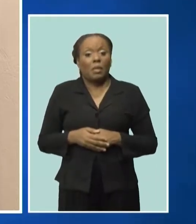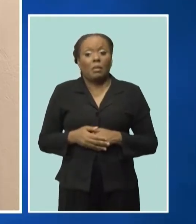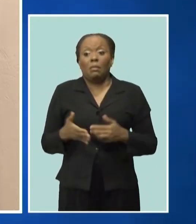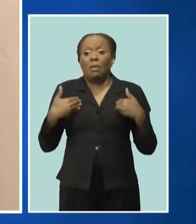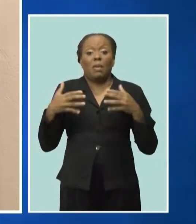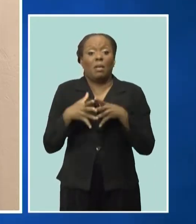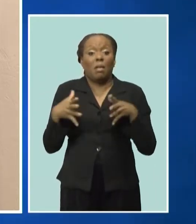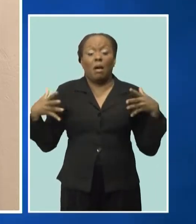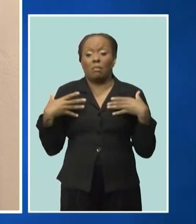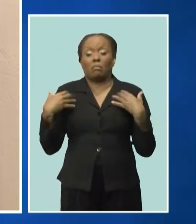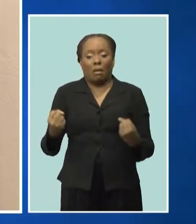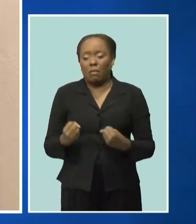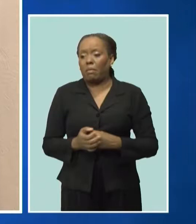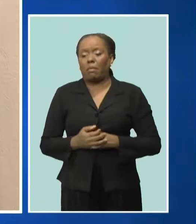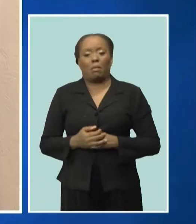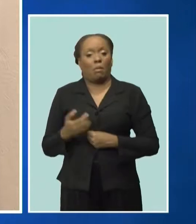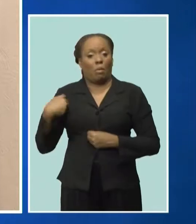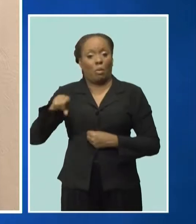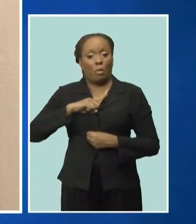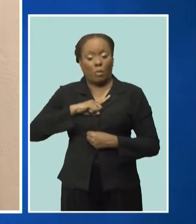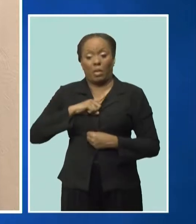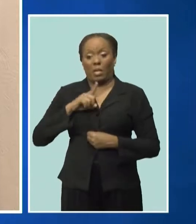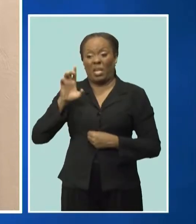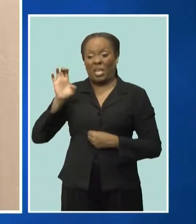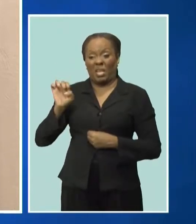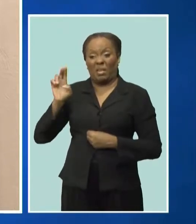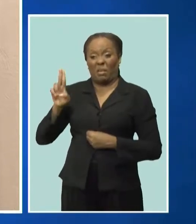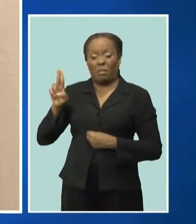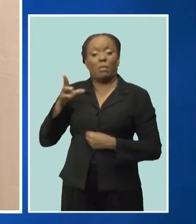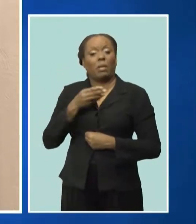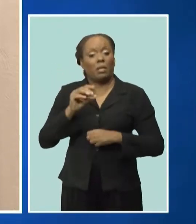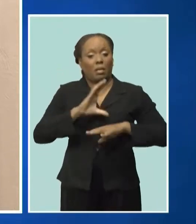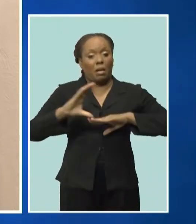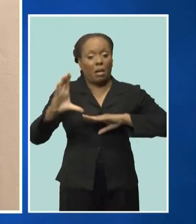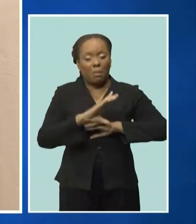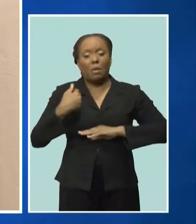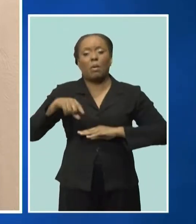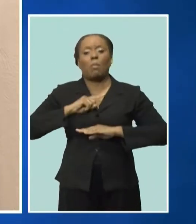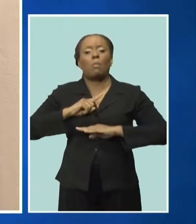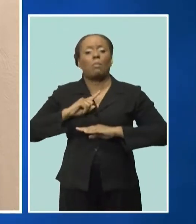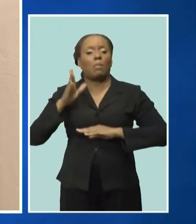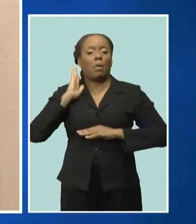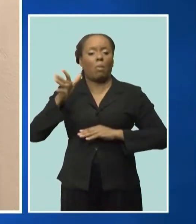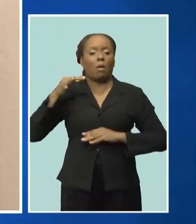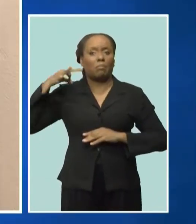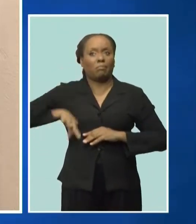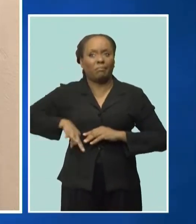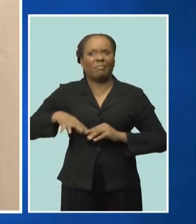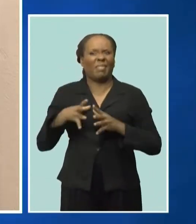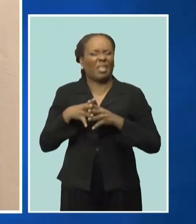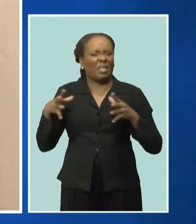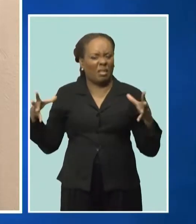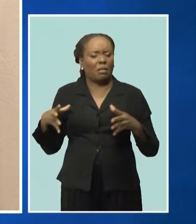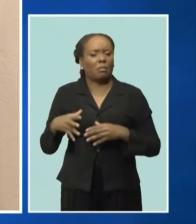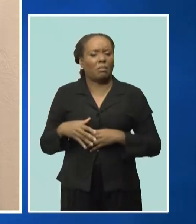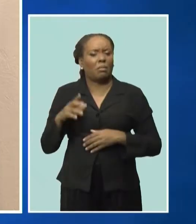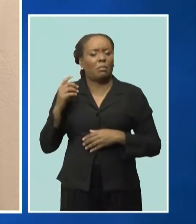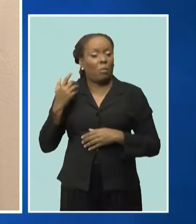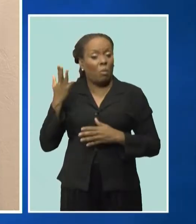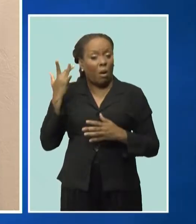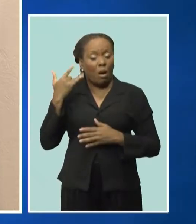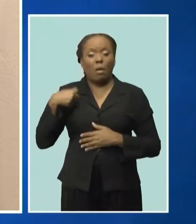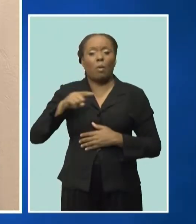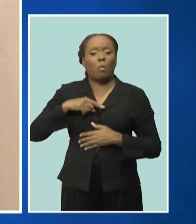European Union, Barbados, and the Caribbean neighbors, we all stand to benefit significantly from these lessons learned over